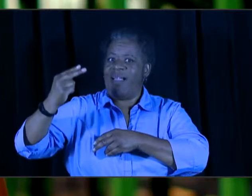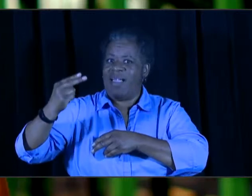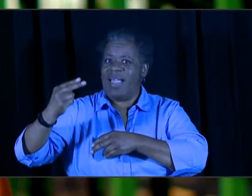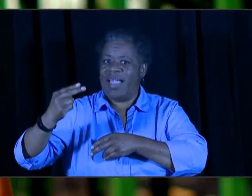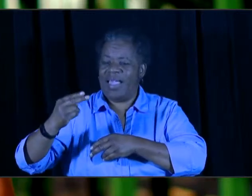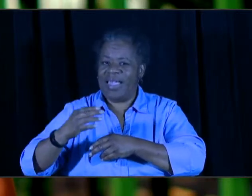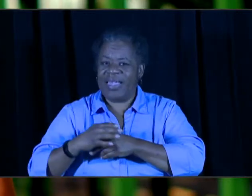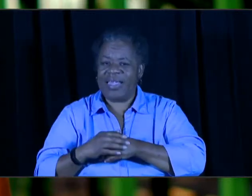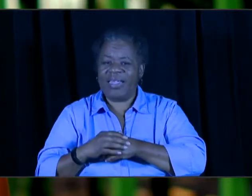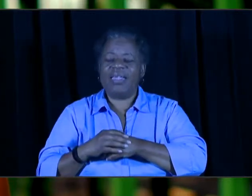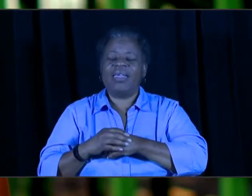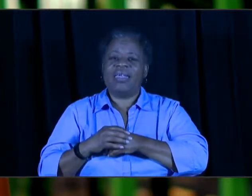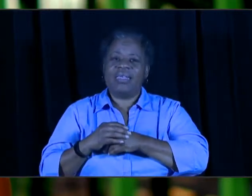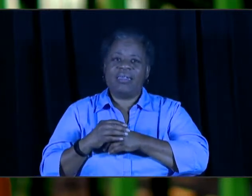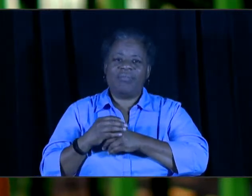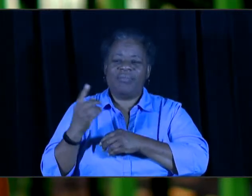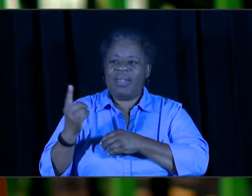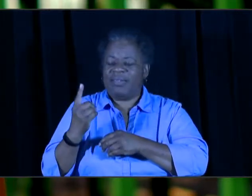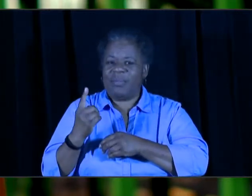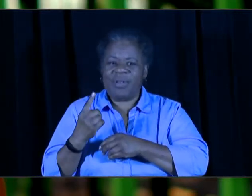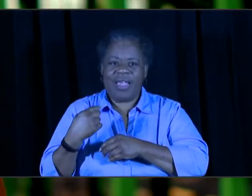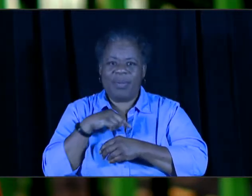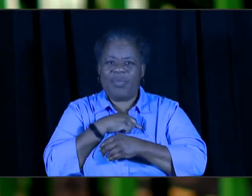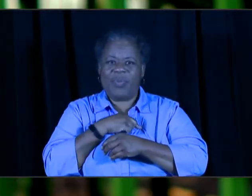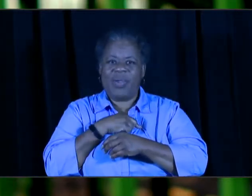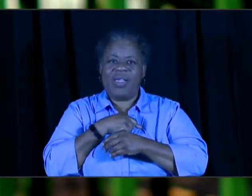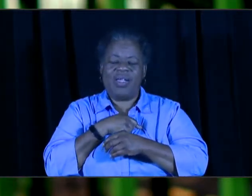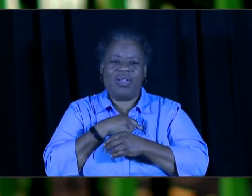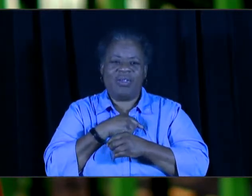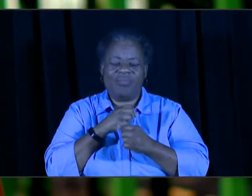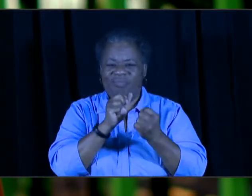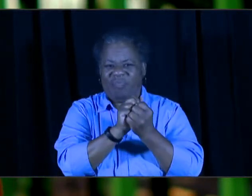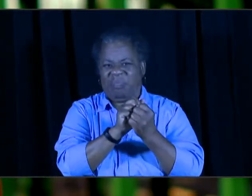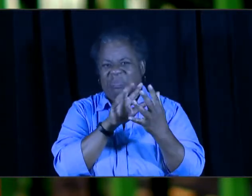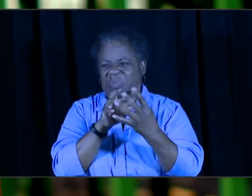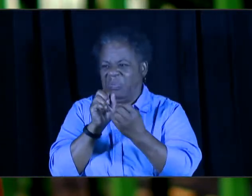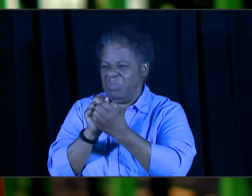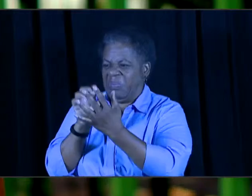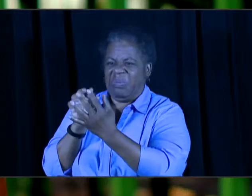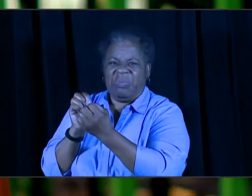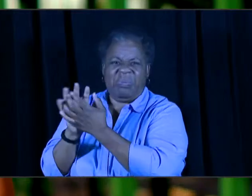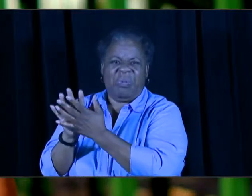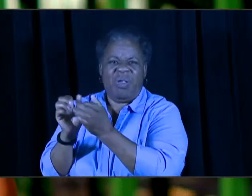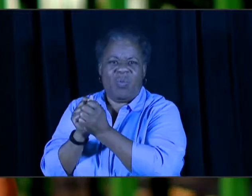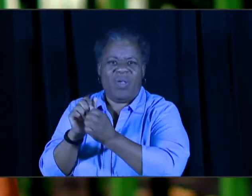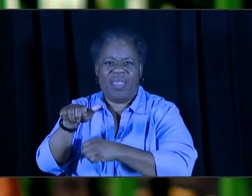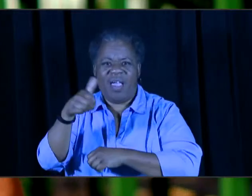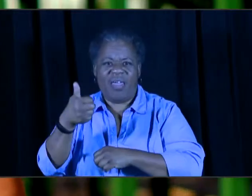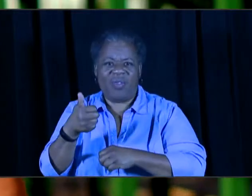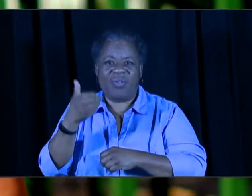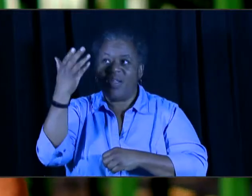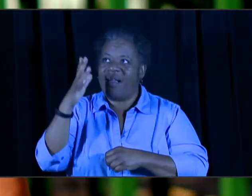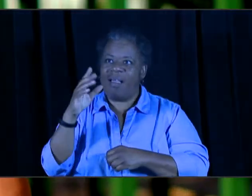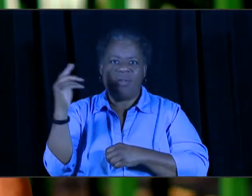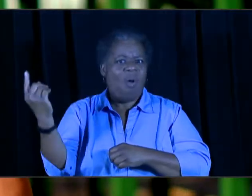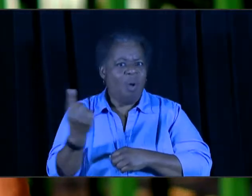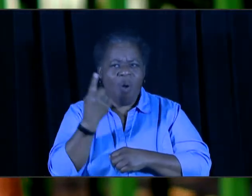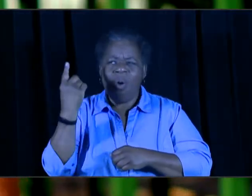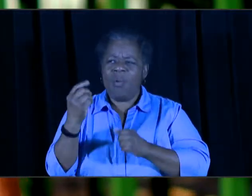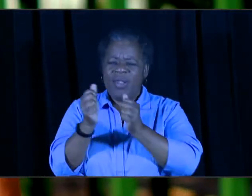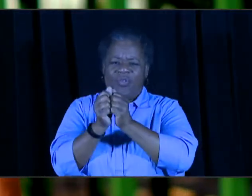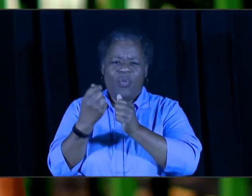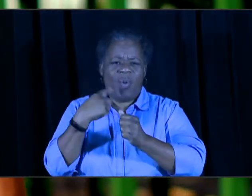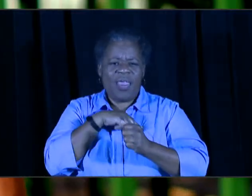with others. And today was a good reminder that when we're hurt, God is always with us and can handle our pain,